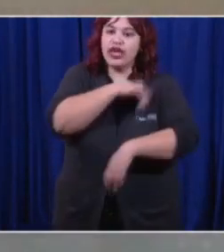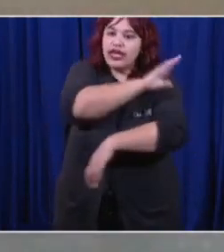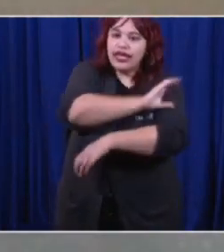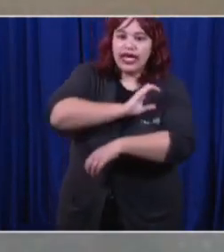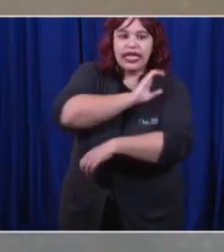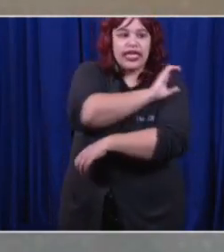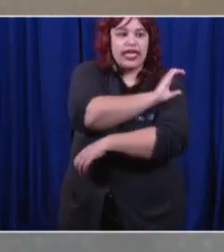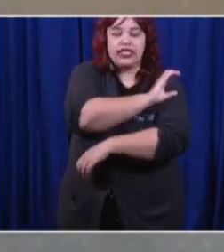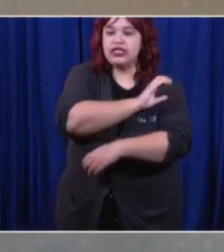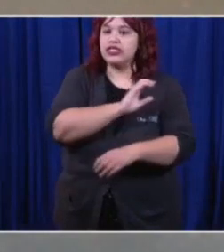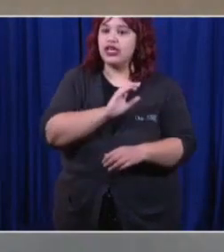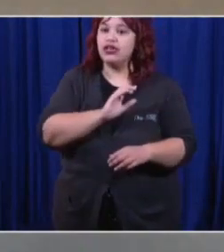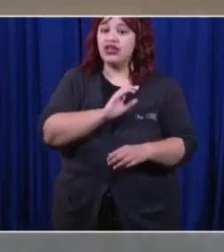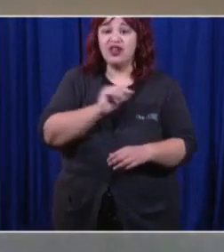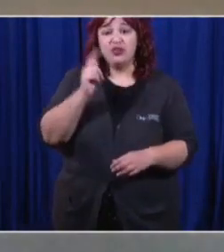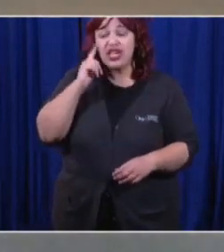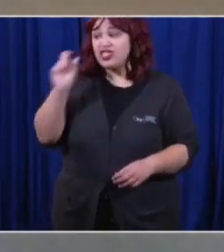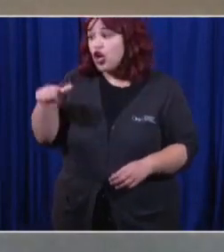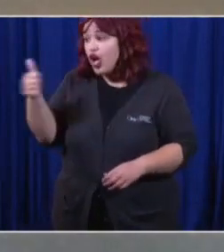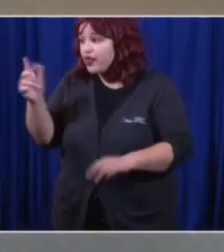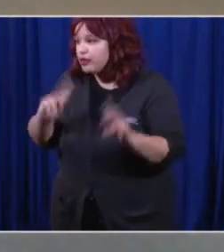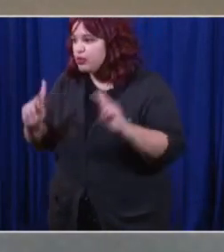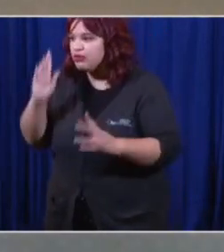that people come to the hospital for.